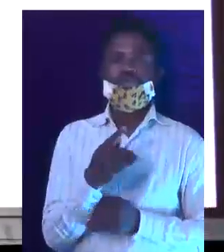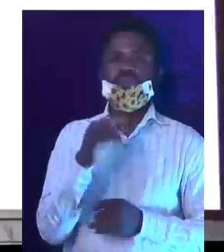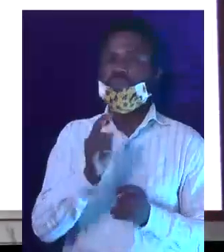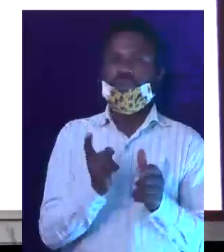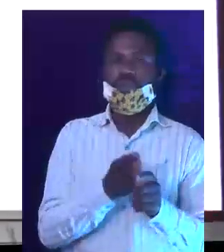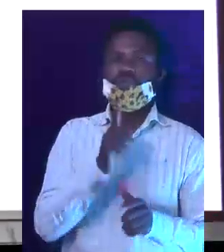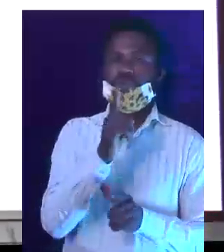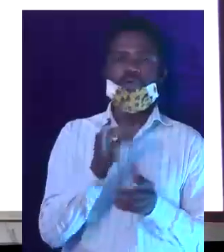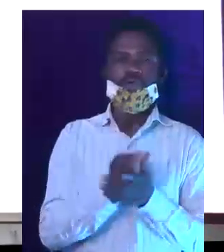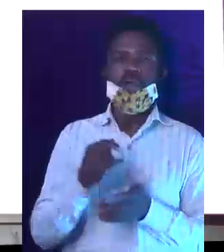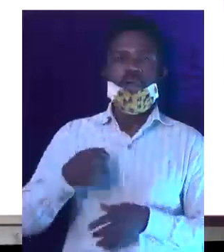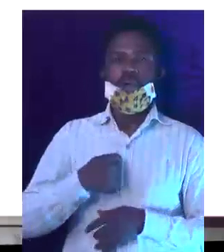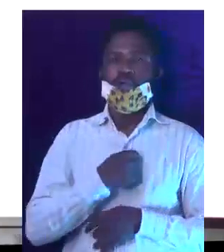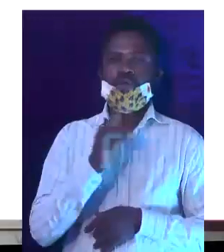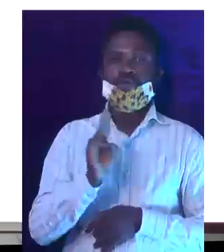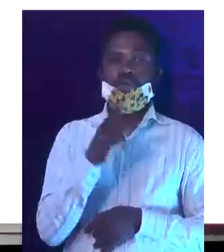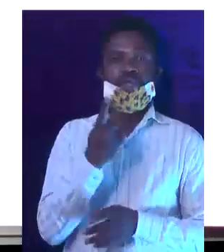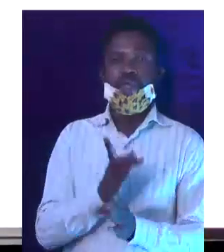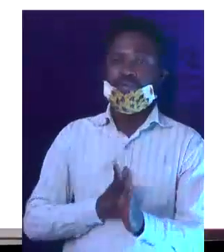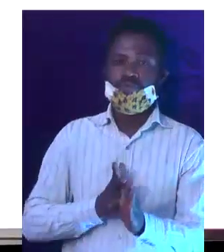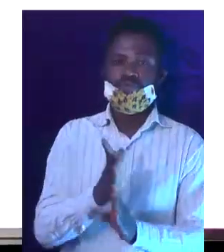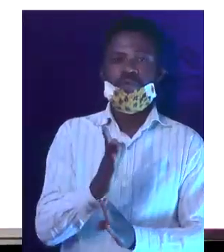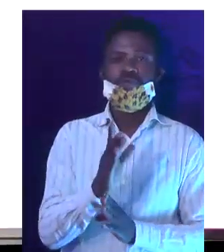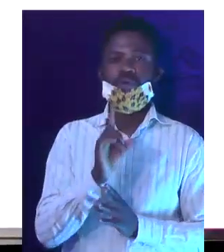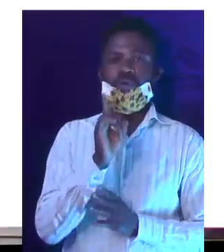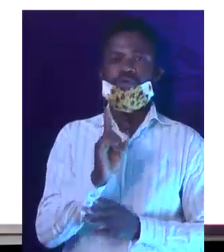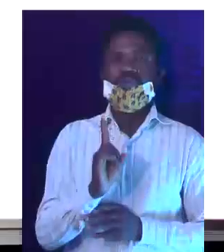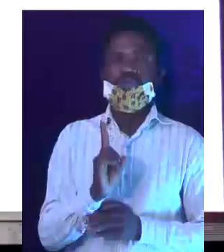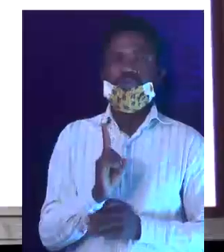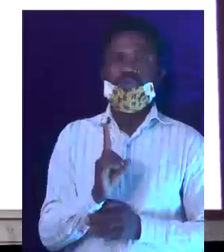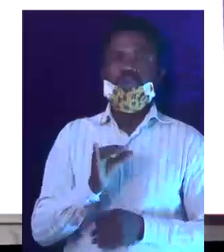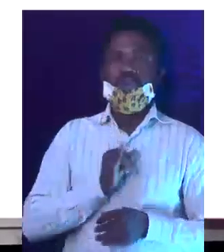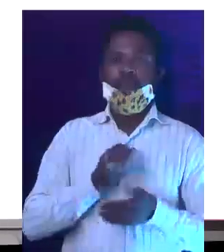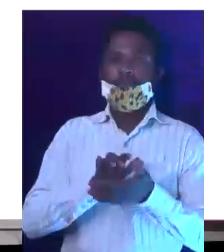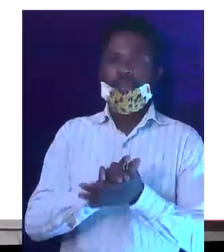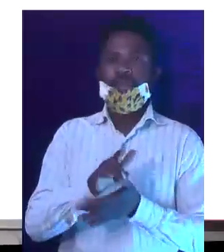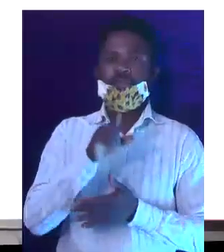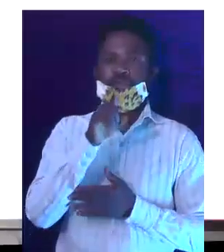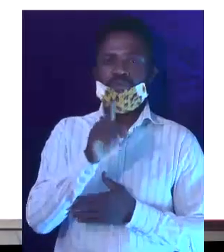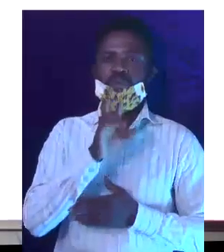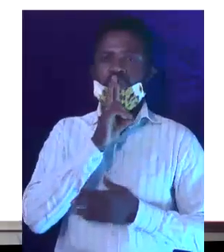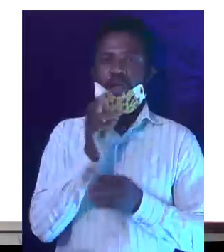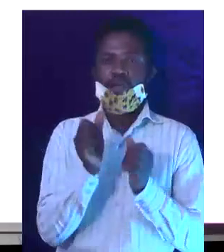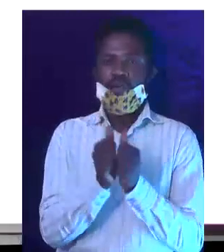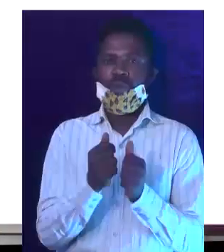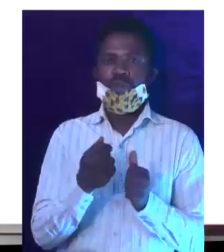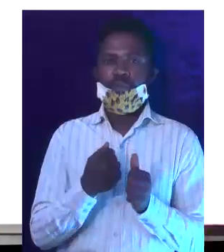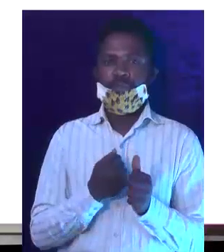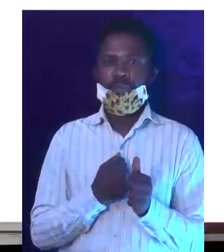one that we use, the block or the straight form. I believe you are with me.